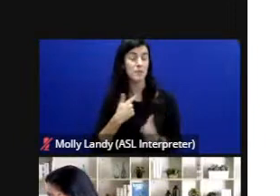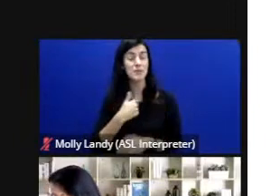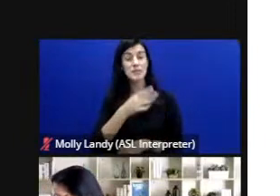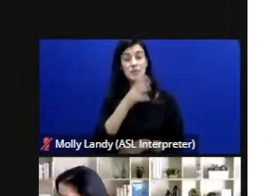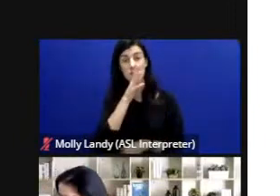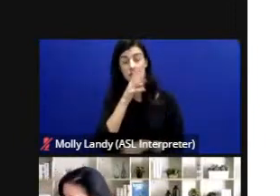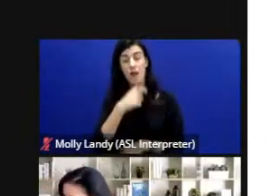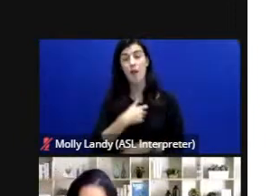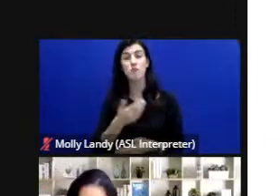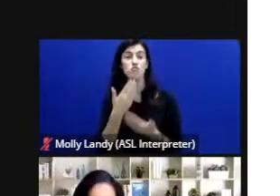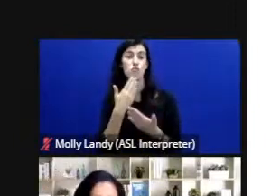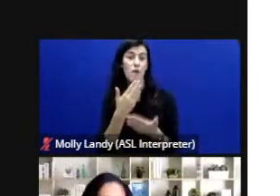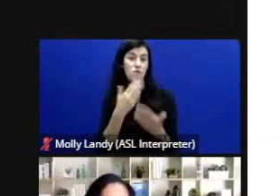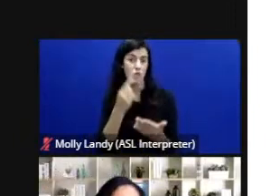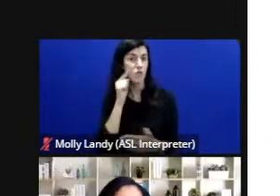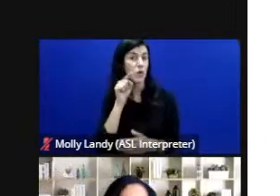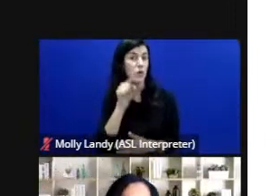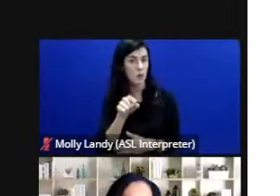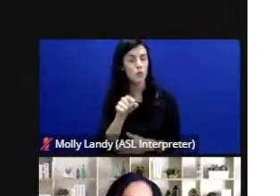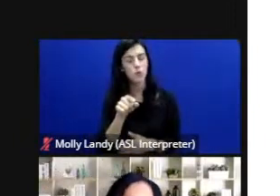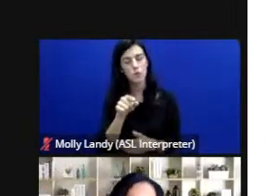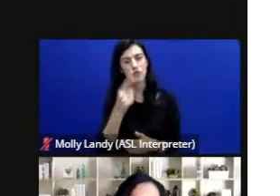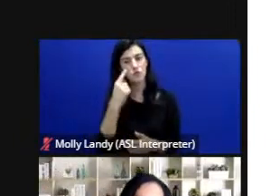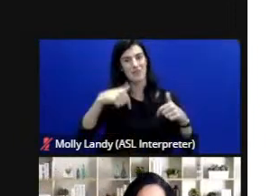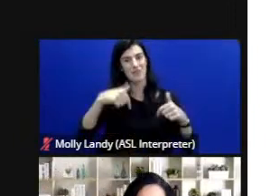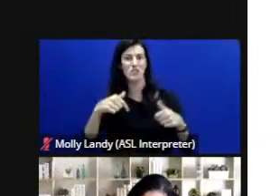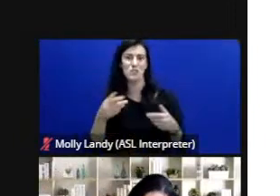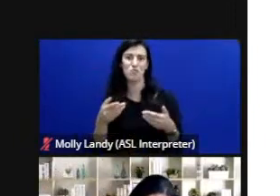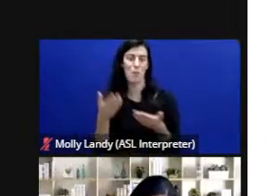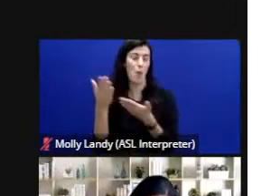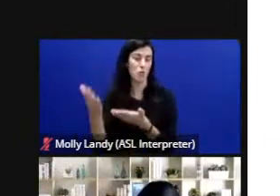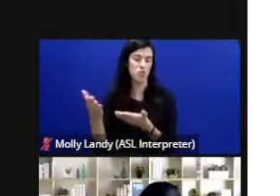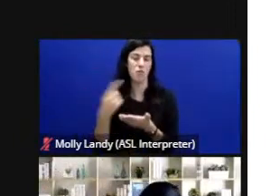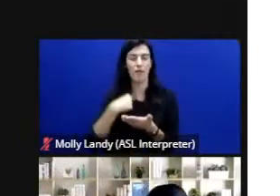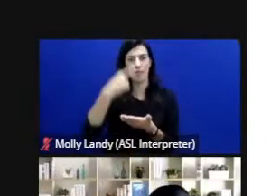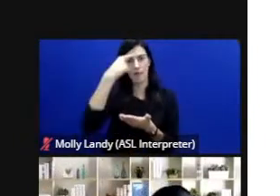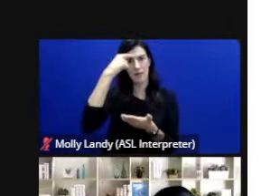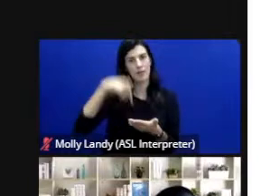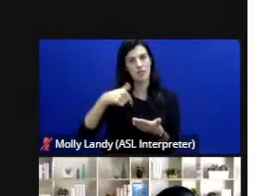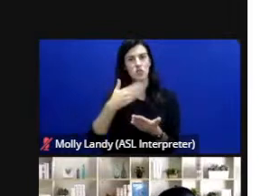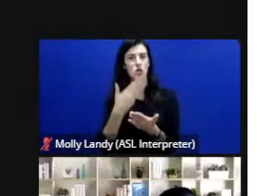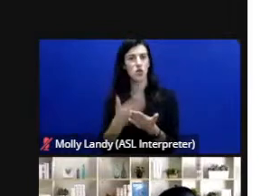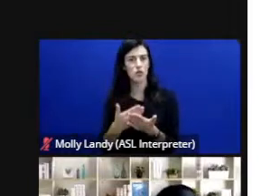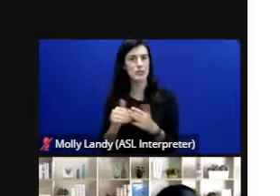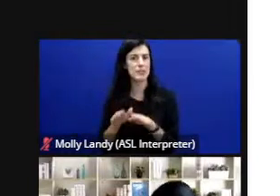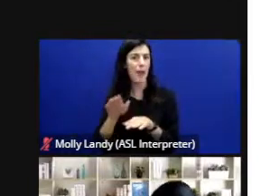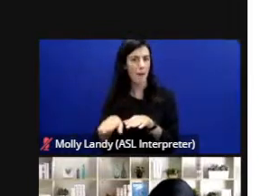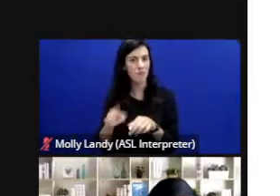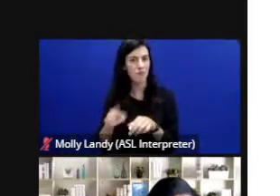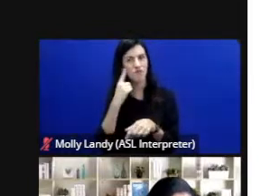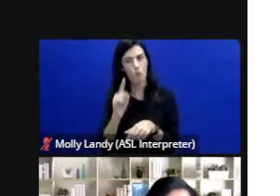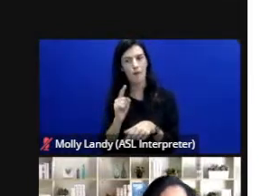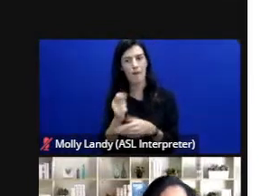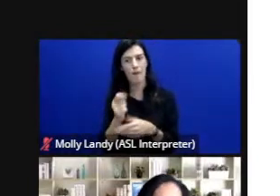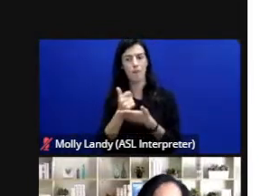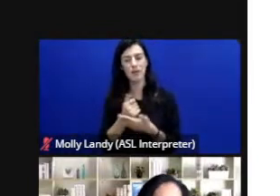grateful to you for this proposal, which I think is a good step to secure our health and safety during the pandemic.